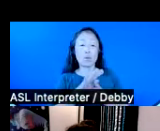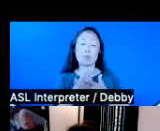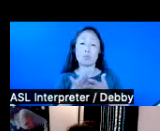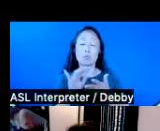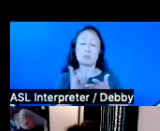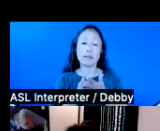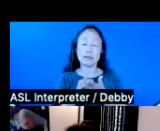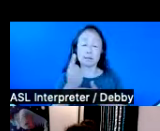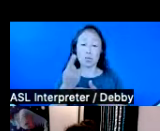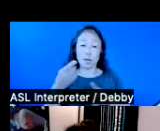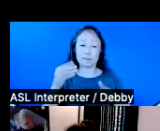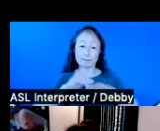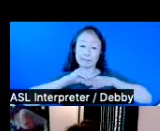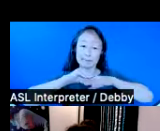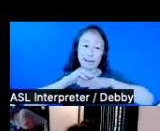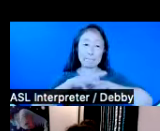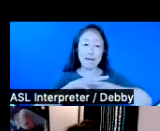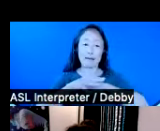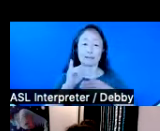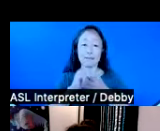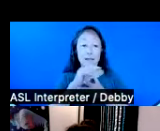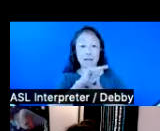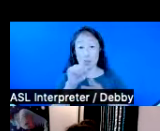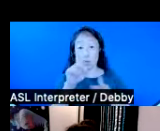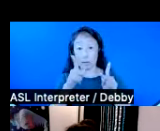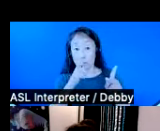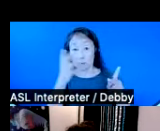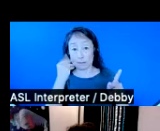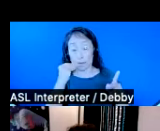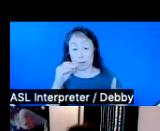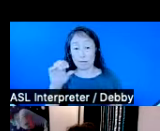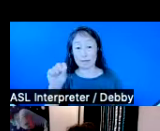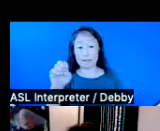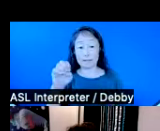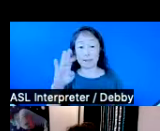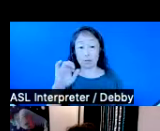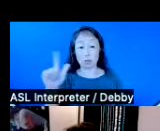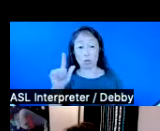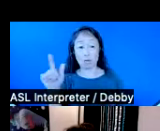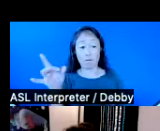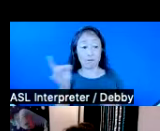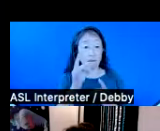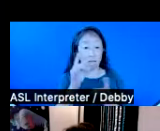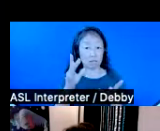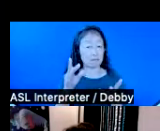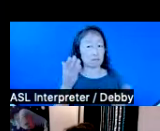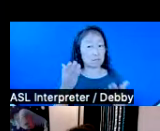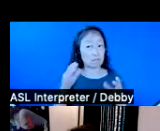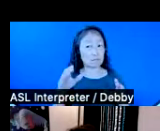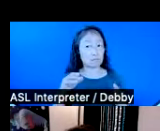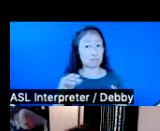that these individuals who have experienced sexual assault. That's right. Thank you,